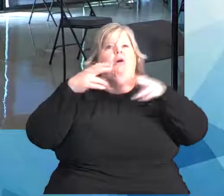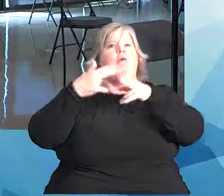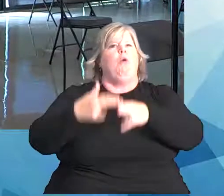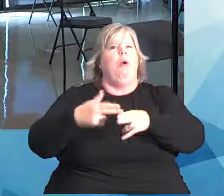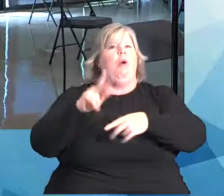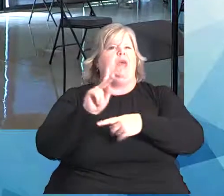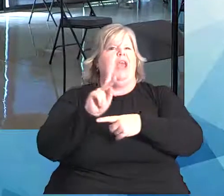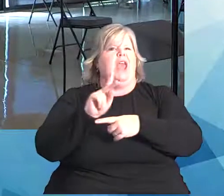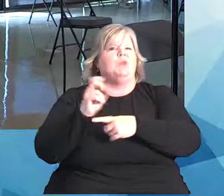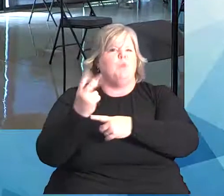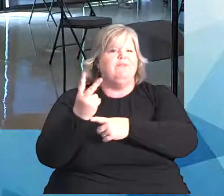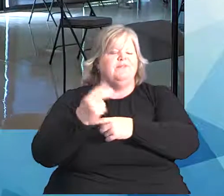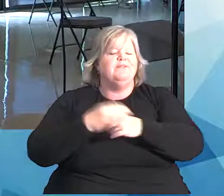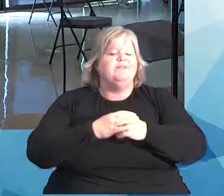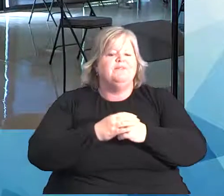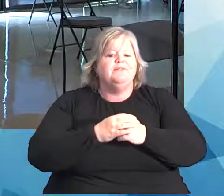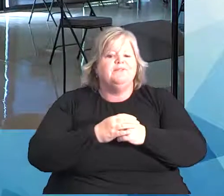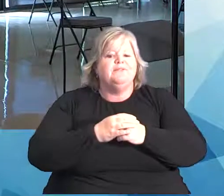Next.